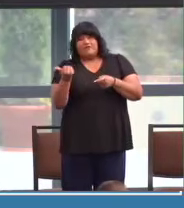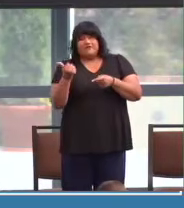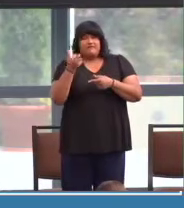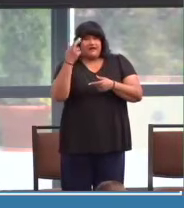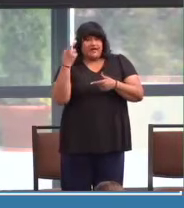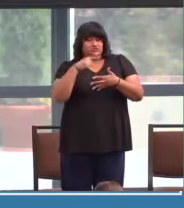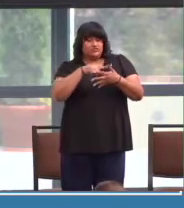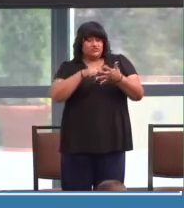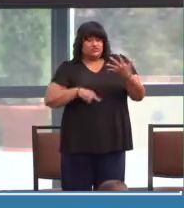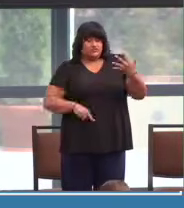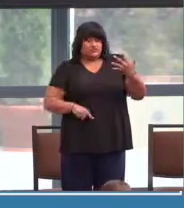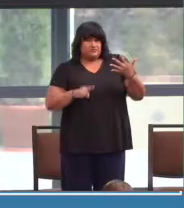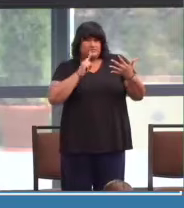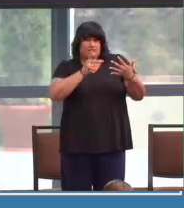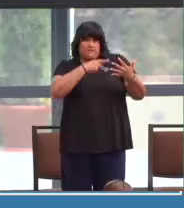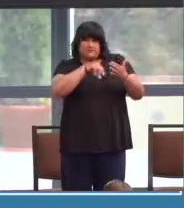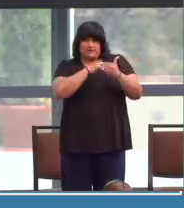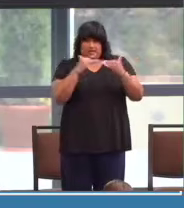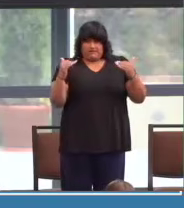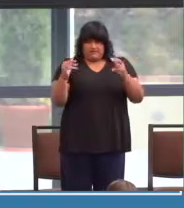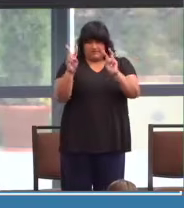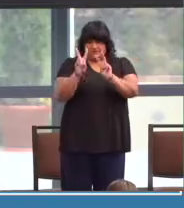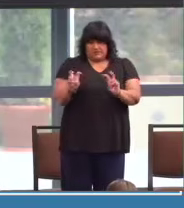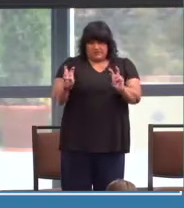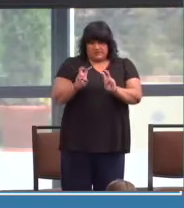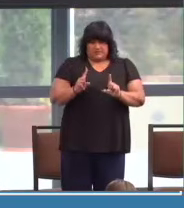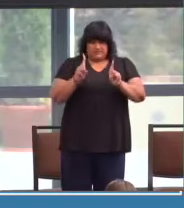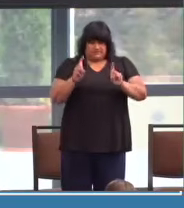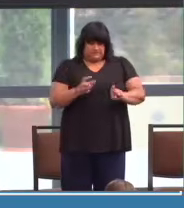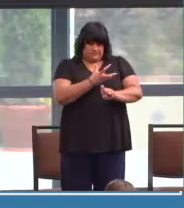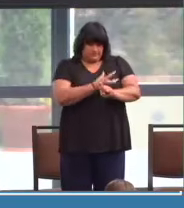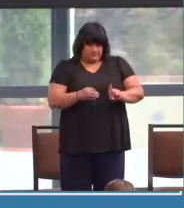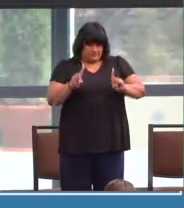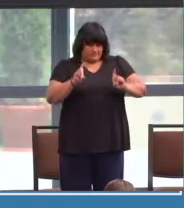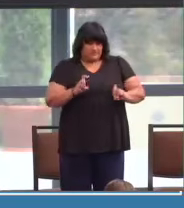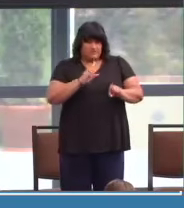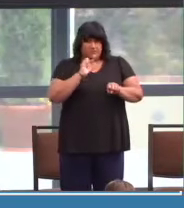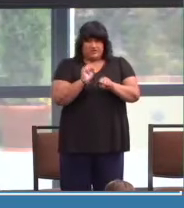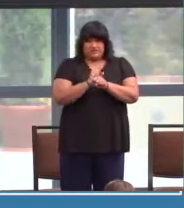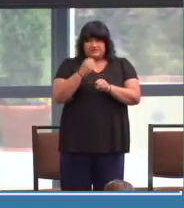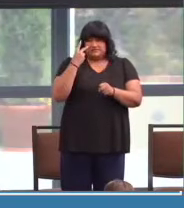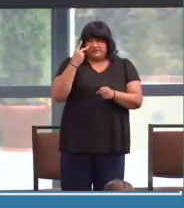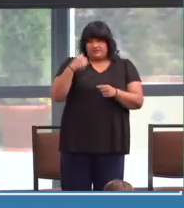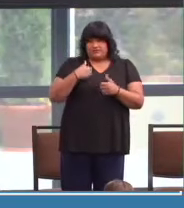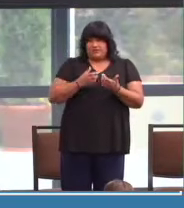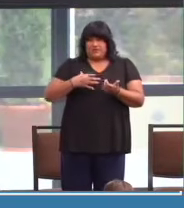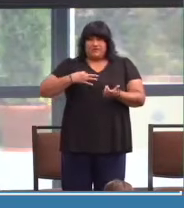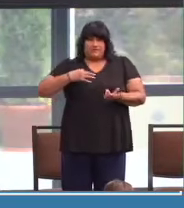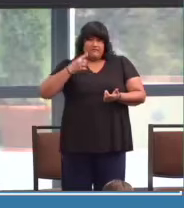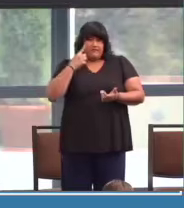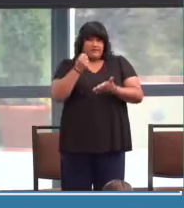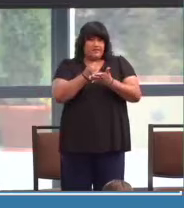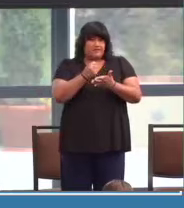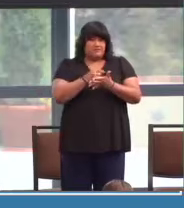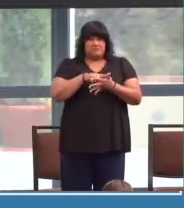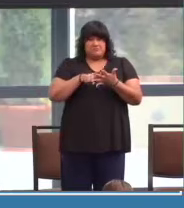factors that are more personal that might need an examination to understand whether maybe you would qualify for immune modulating therapy like belimumab